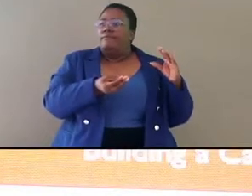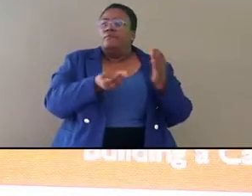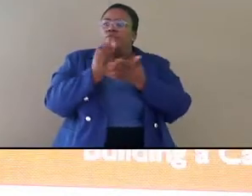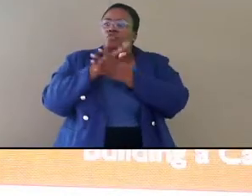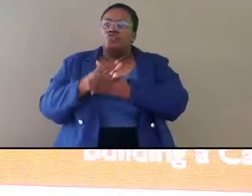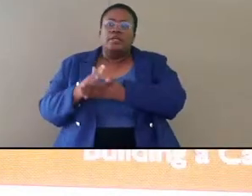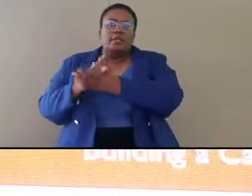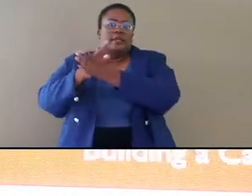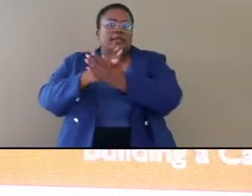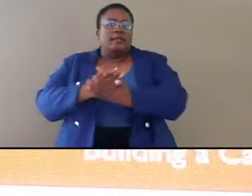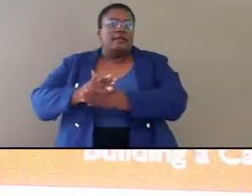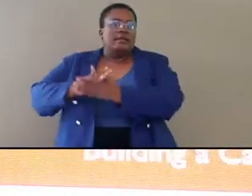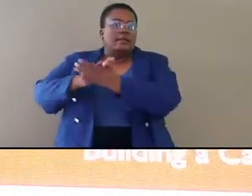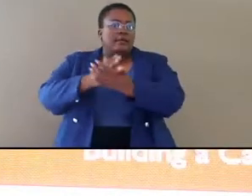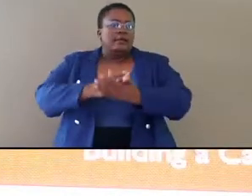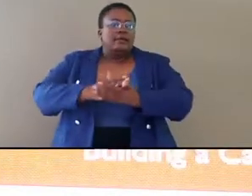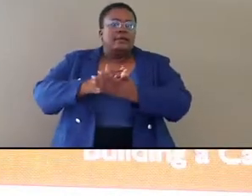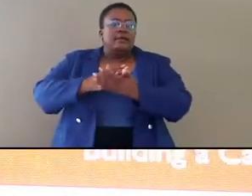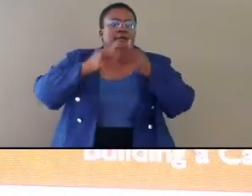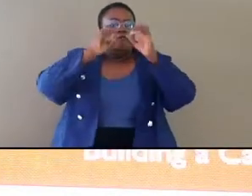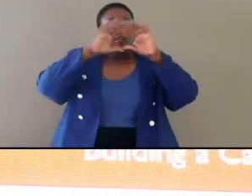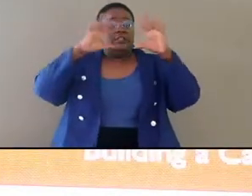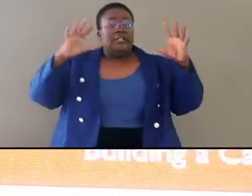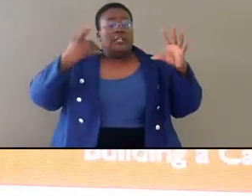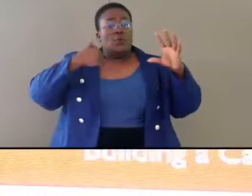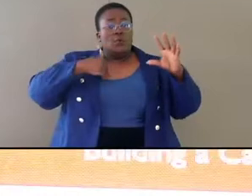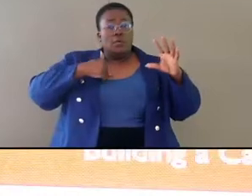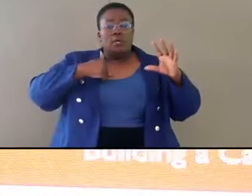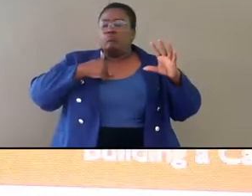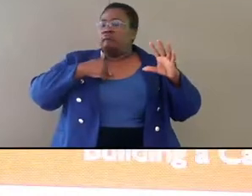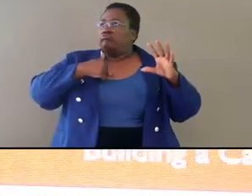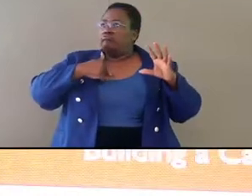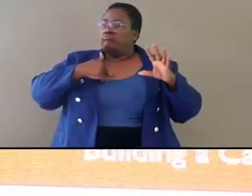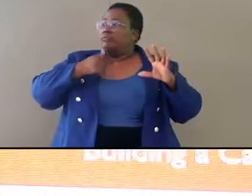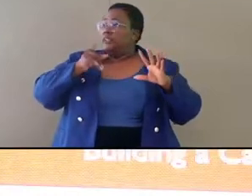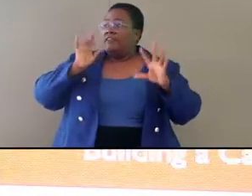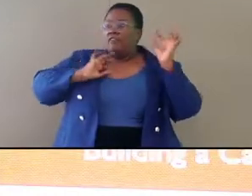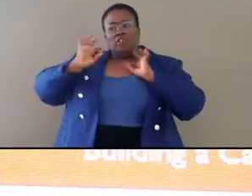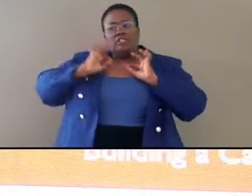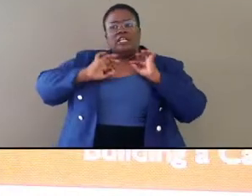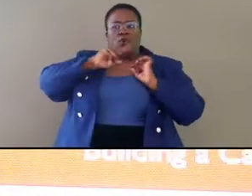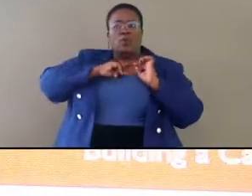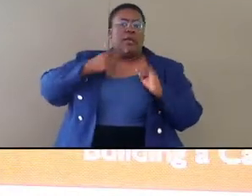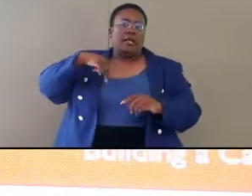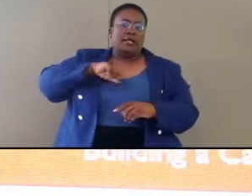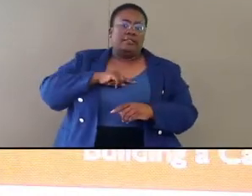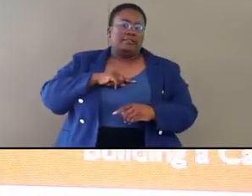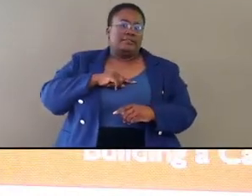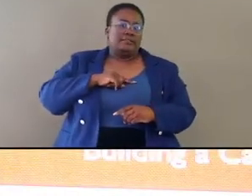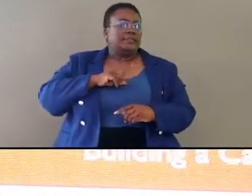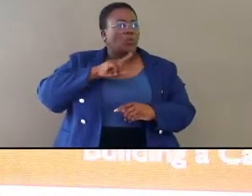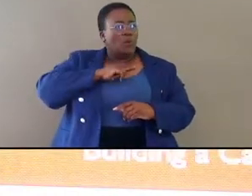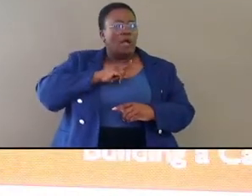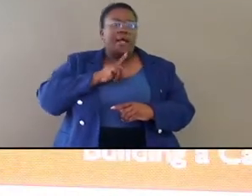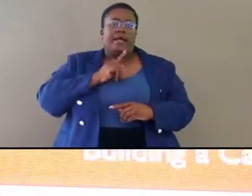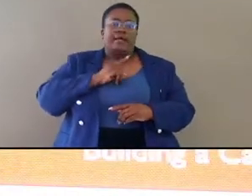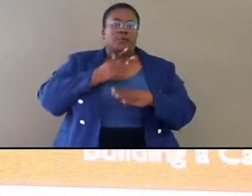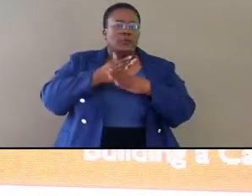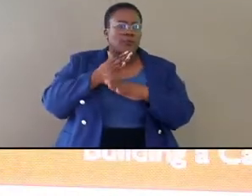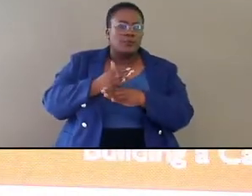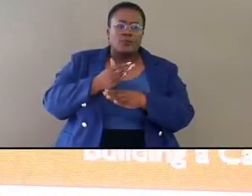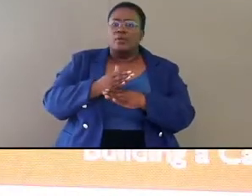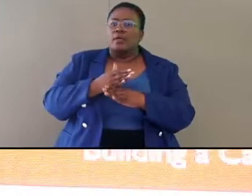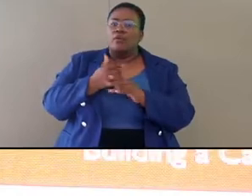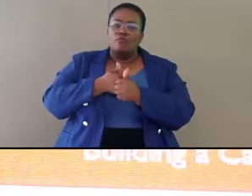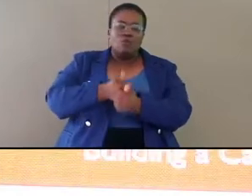and who most of the time we frustrate her, because sometimes we don't stand up to the vision that she is